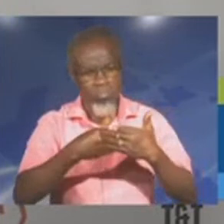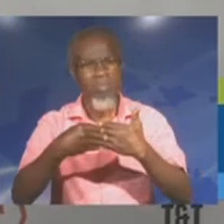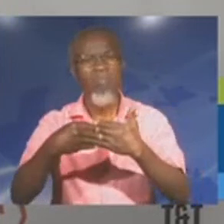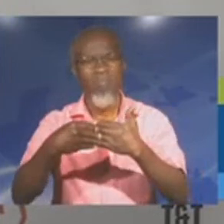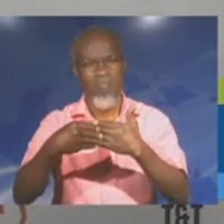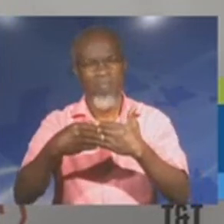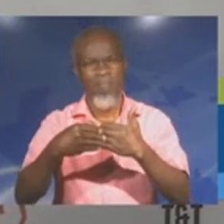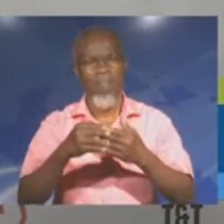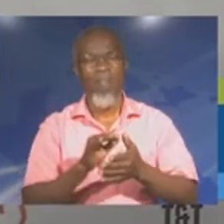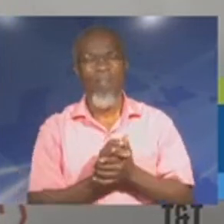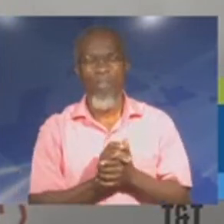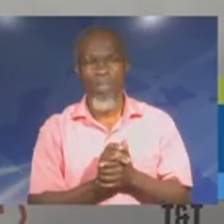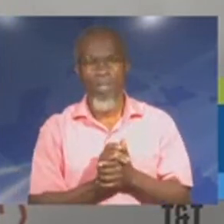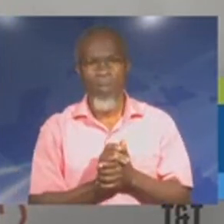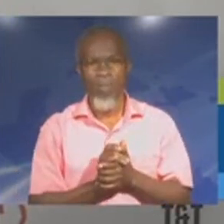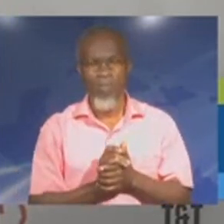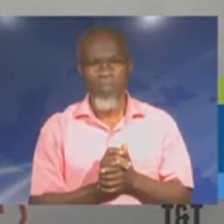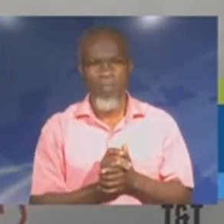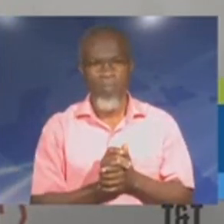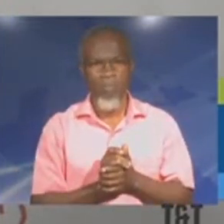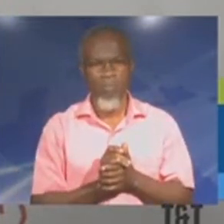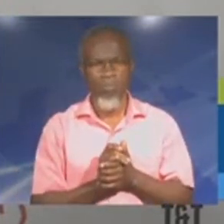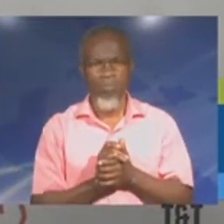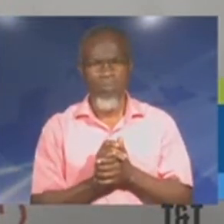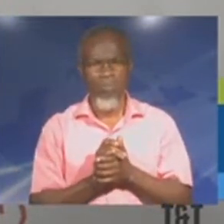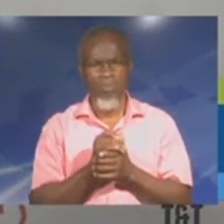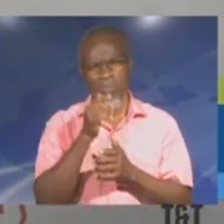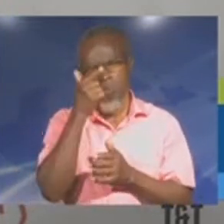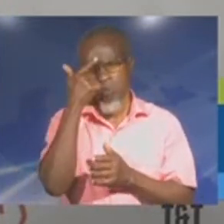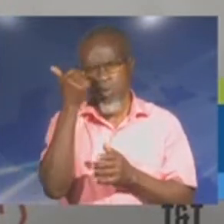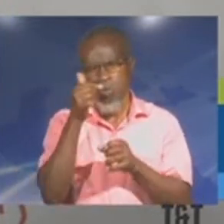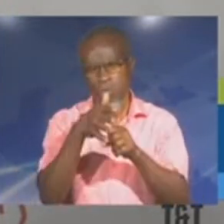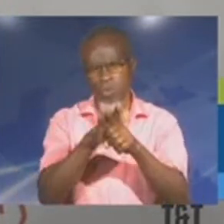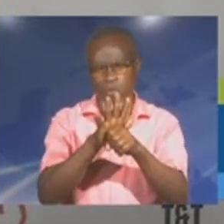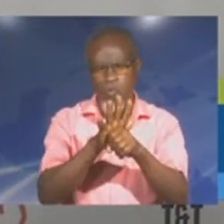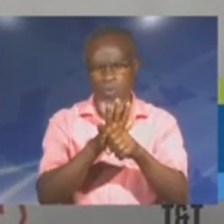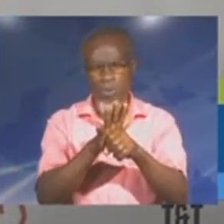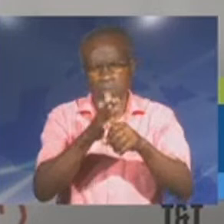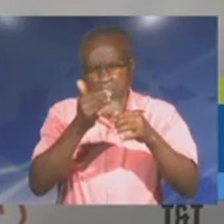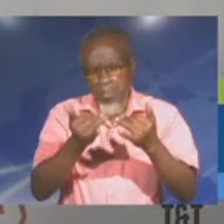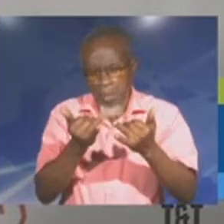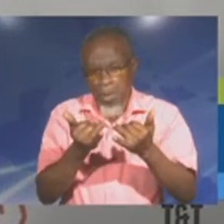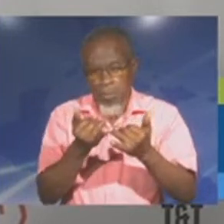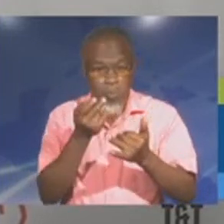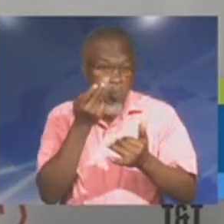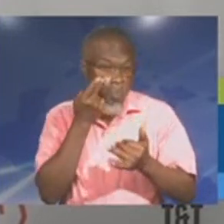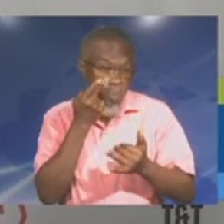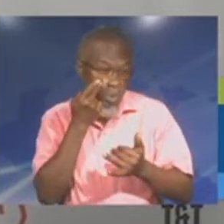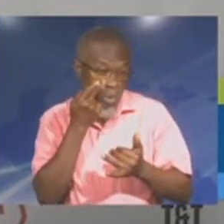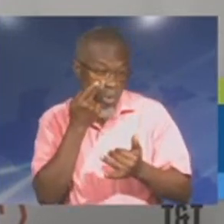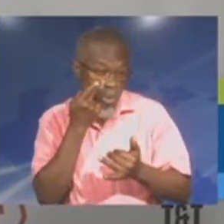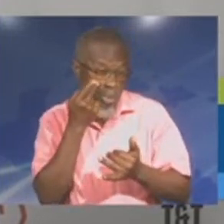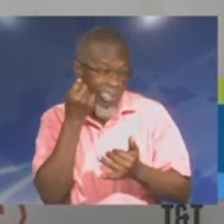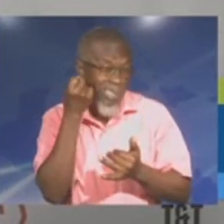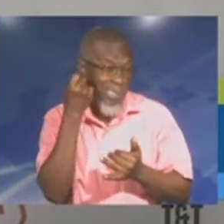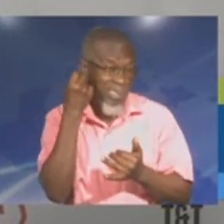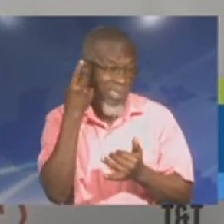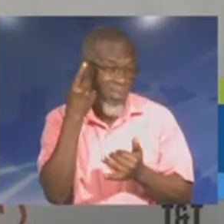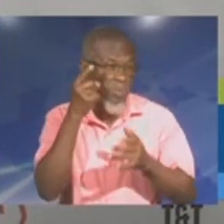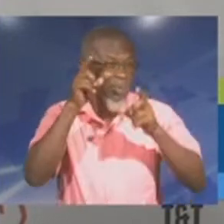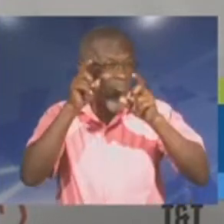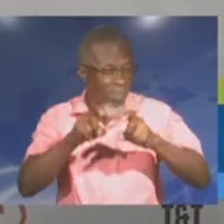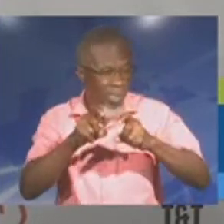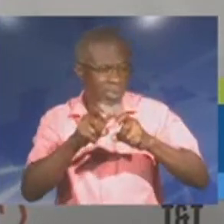health. The COVID-19 pandemic has shown us only too clearly that we need real investment in the